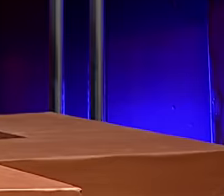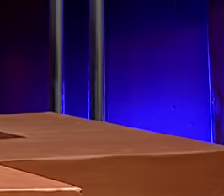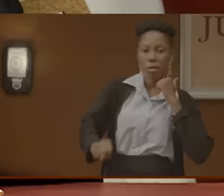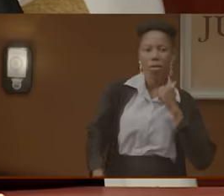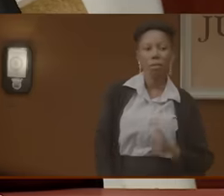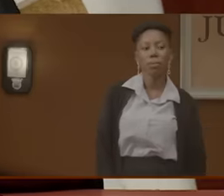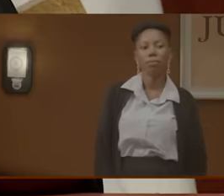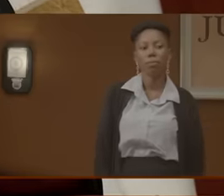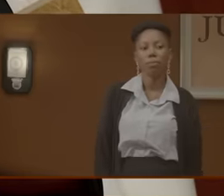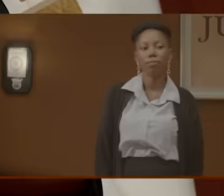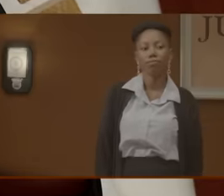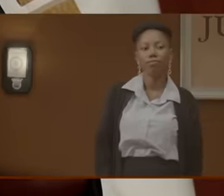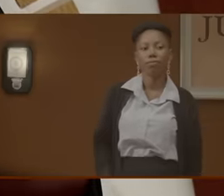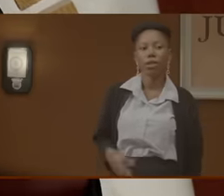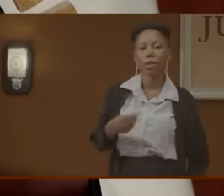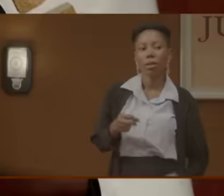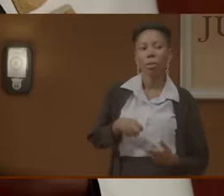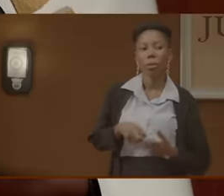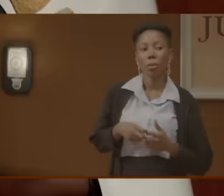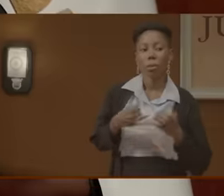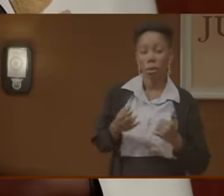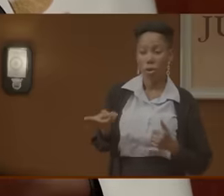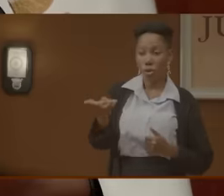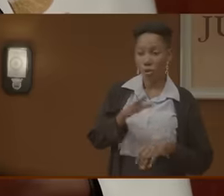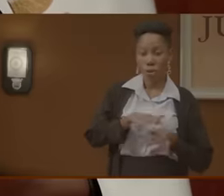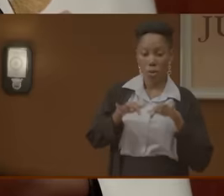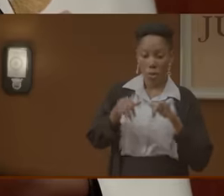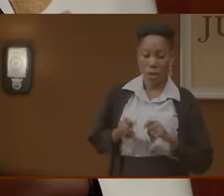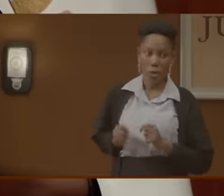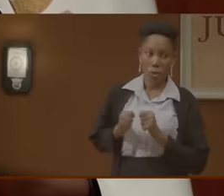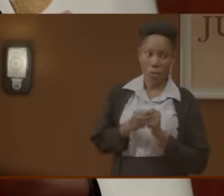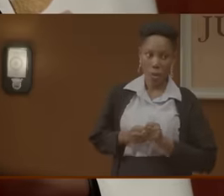matter. The issue now is they are no longer living together.